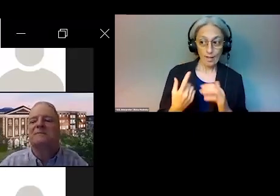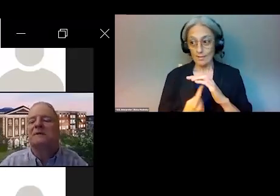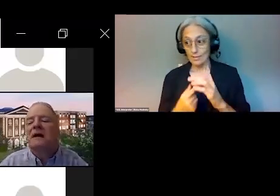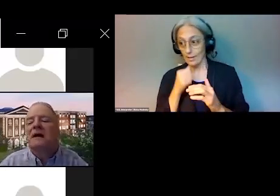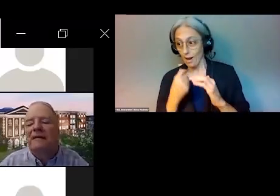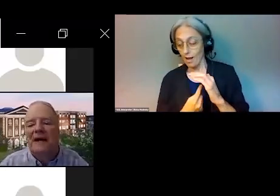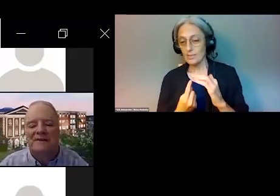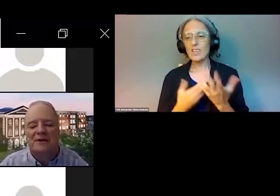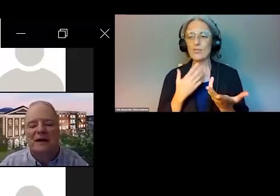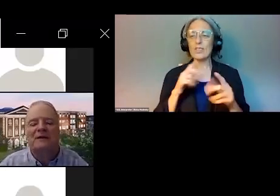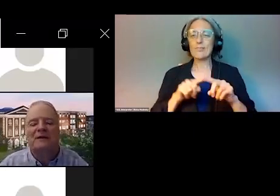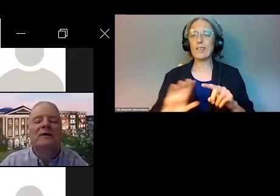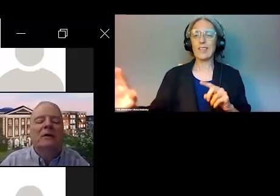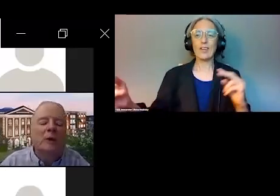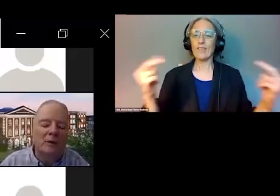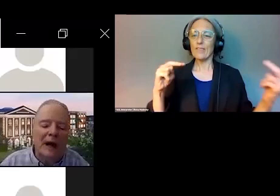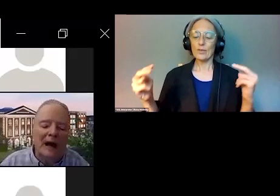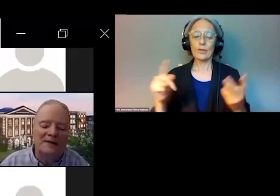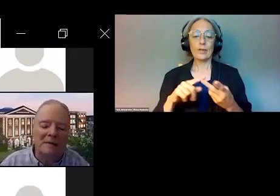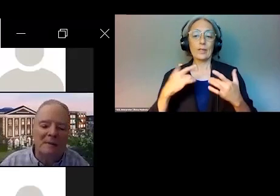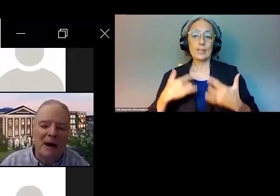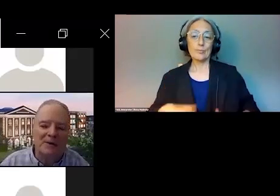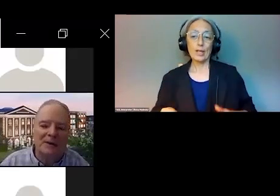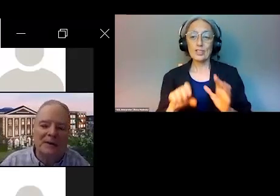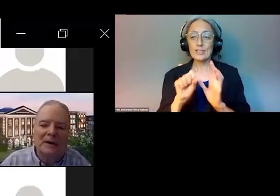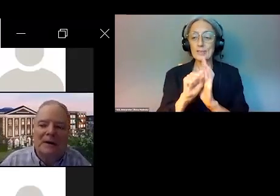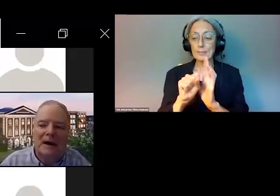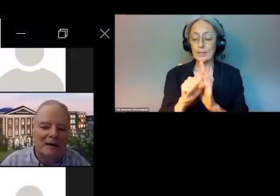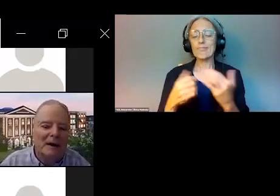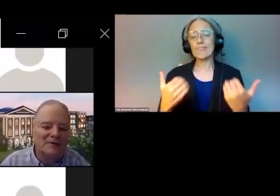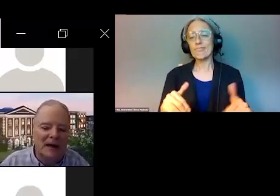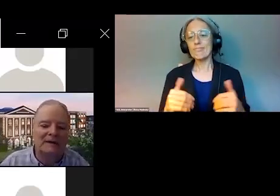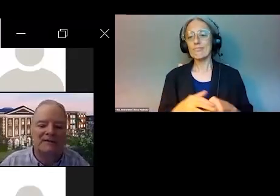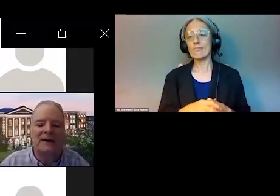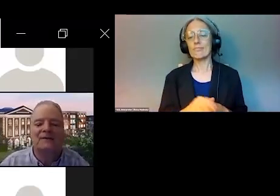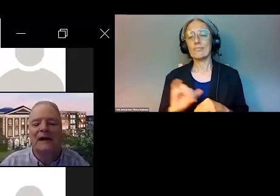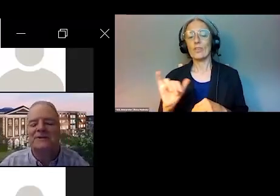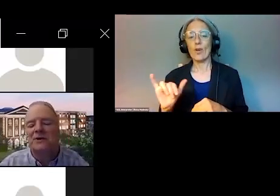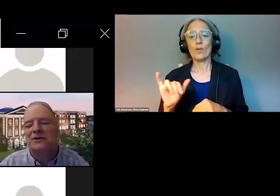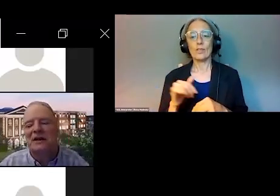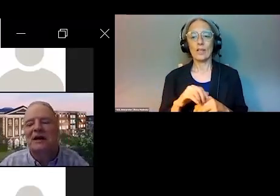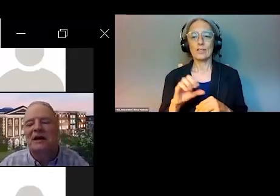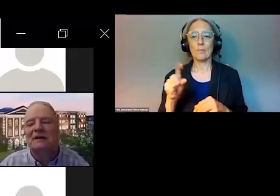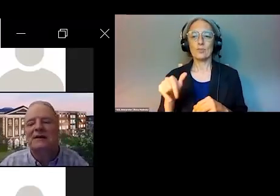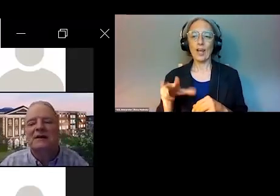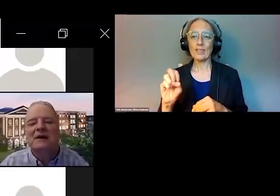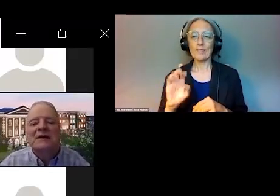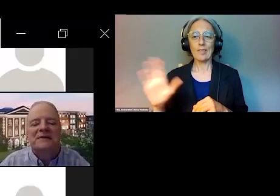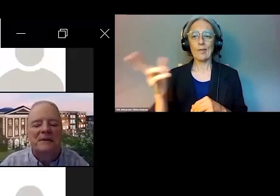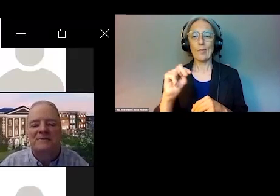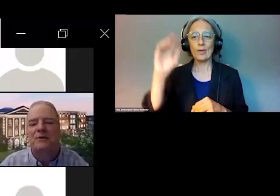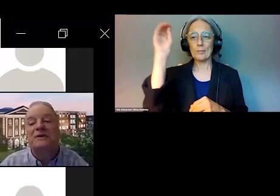depressive symptoms, that's subjective. When you ask them about objective things like social